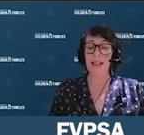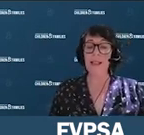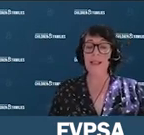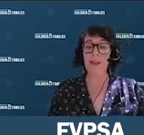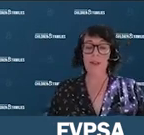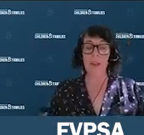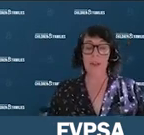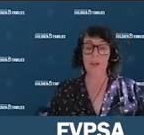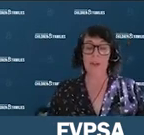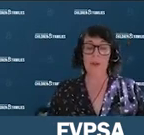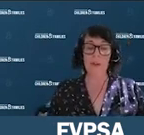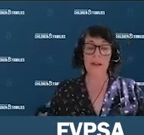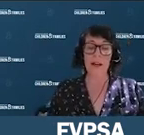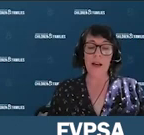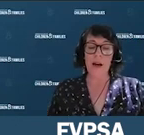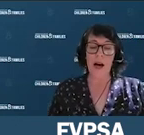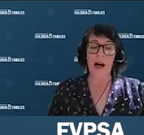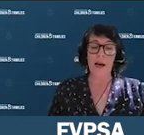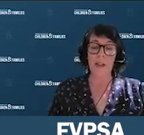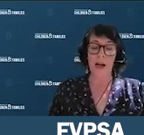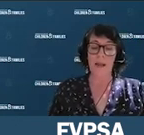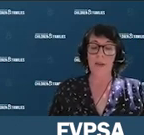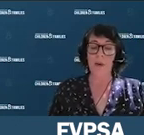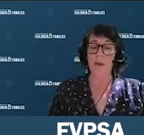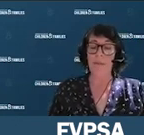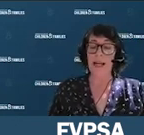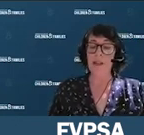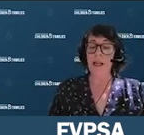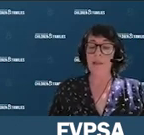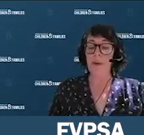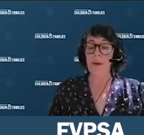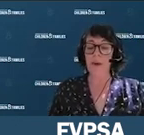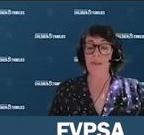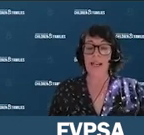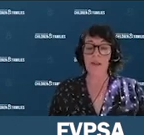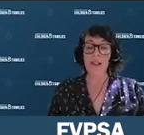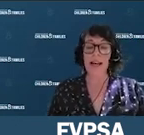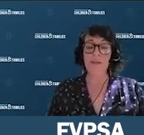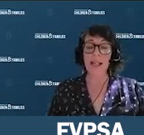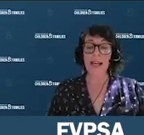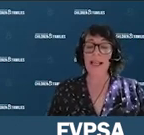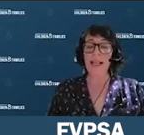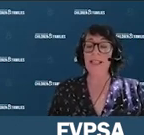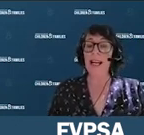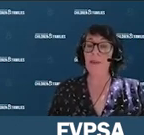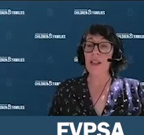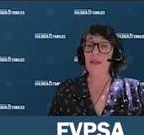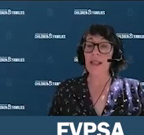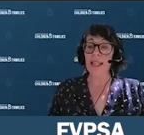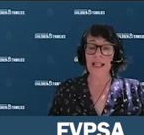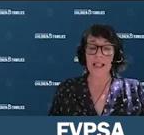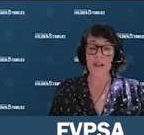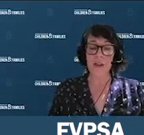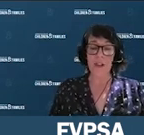and key elements of internal controls. We'll talk about the role that management, program, and financial staff play in establishing